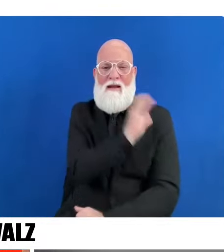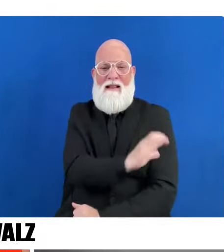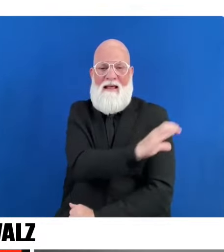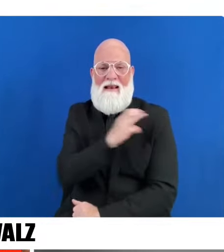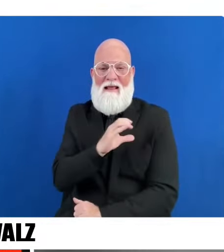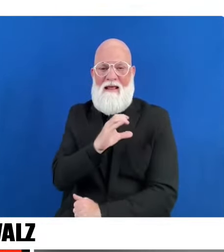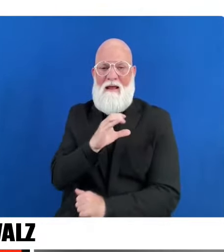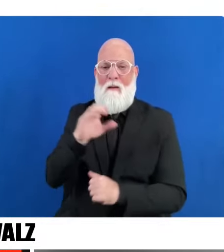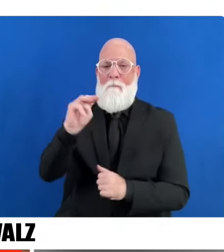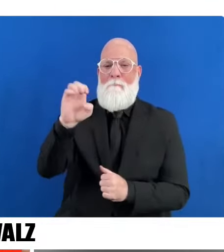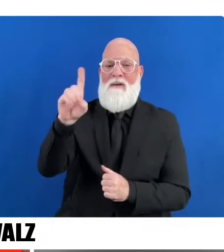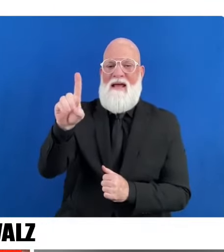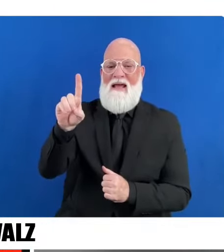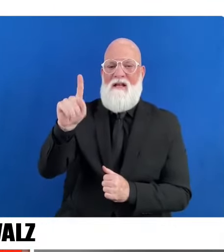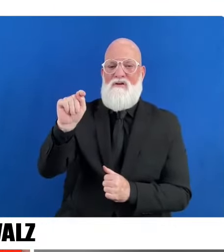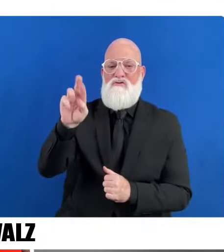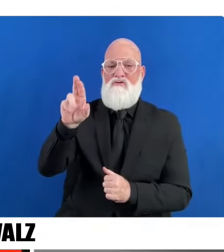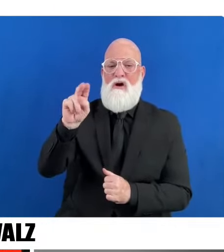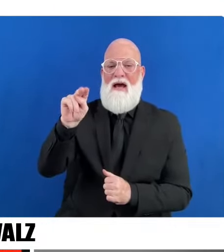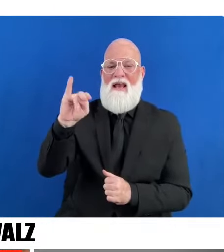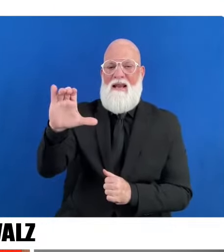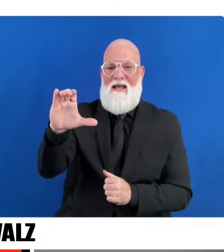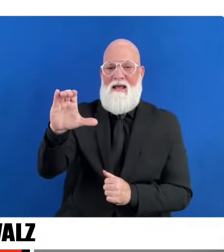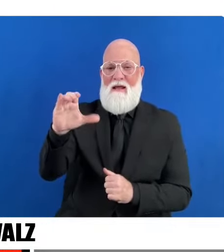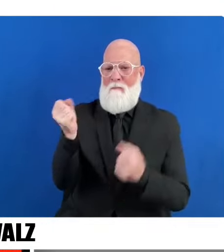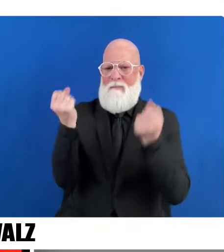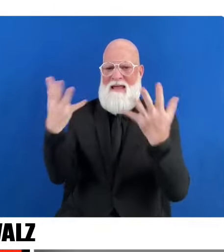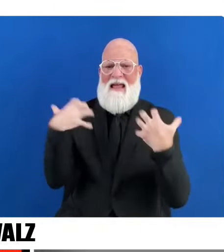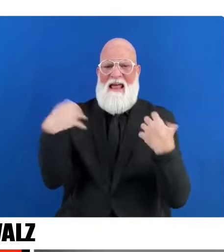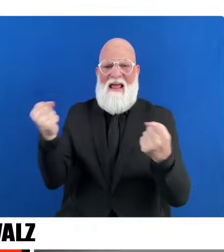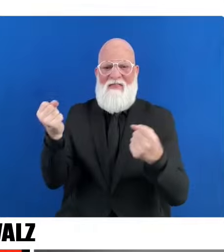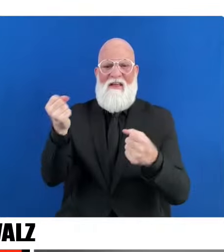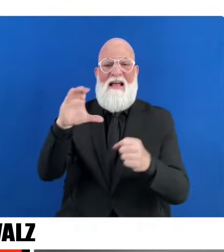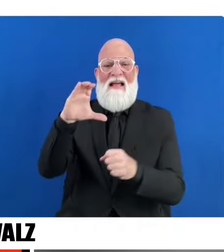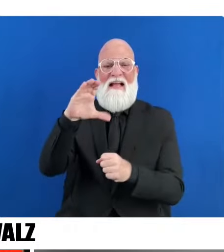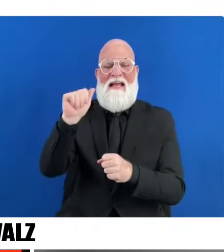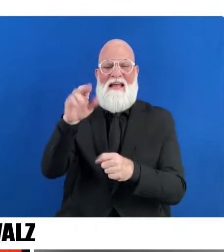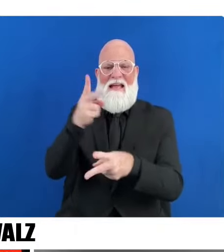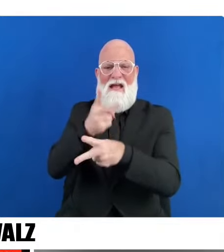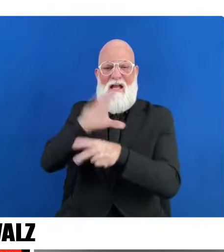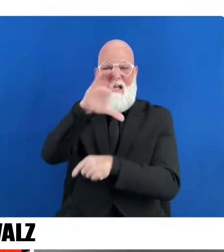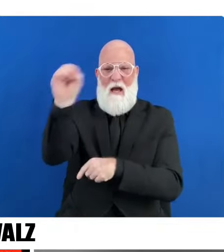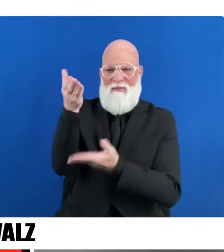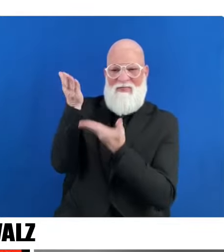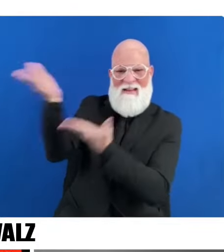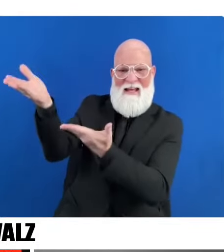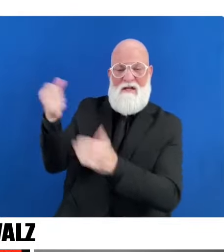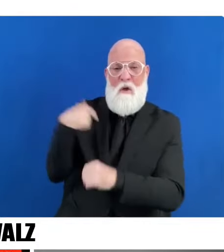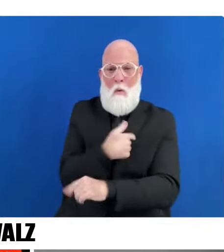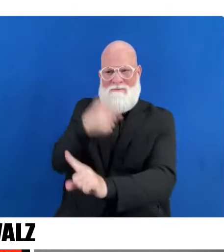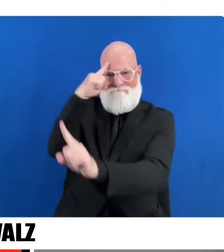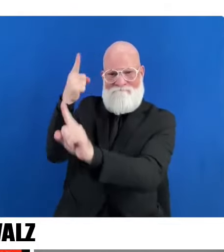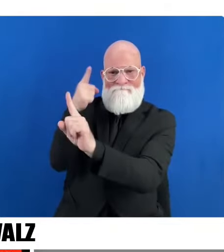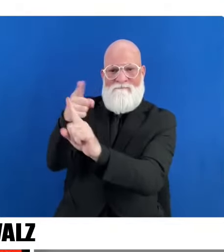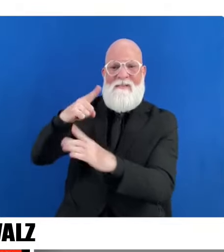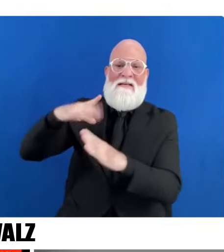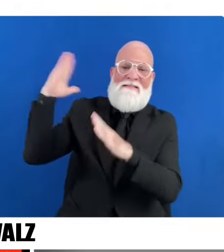healthcare. It's why we're ranked first on affordability and accessibility and quality of healthcare. And so what I know is under Kamala